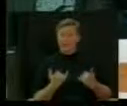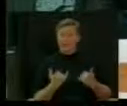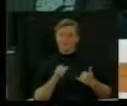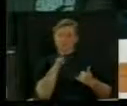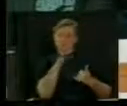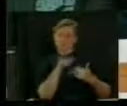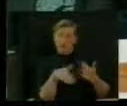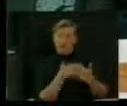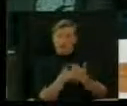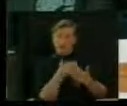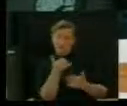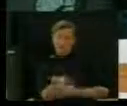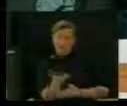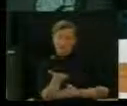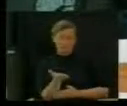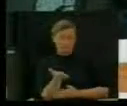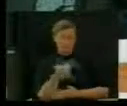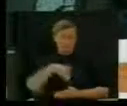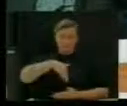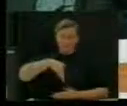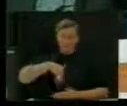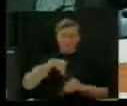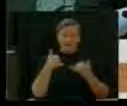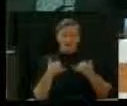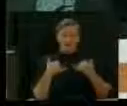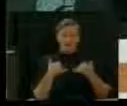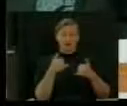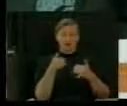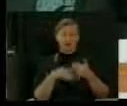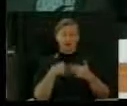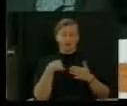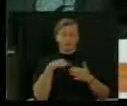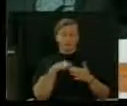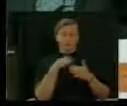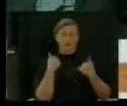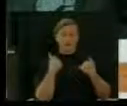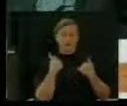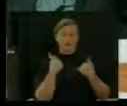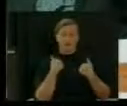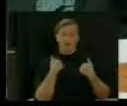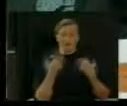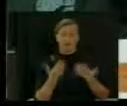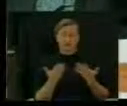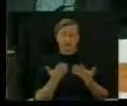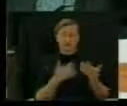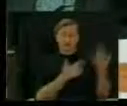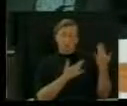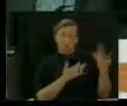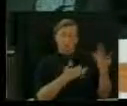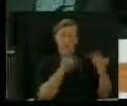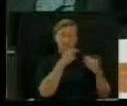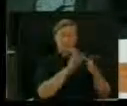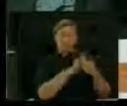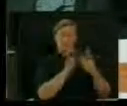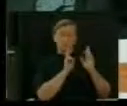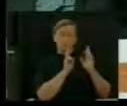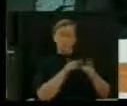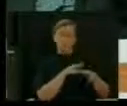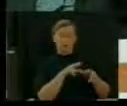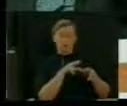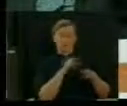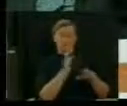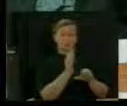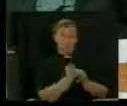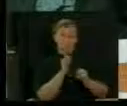not sure what we're going to do at that point right now. We've not gotten to that point, Commissioner. Right now, what